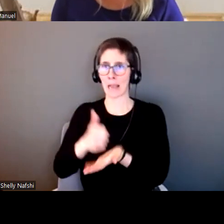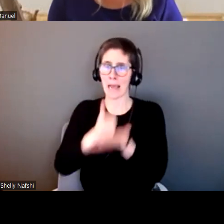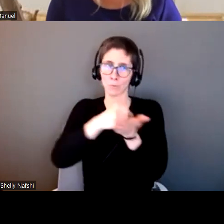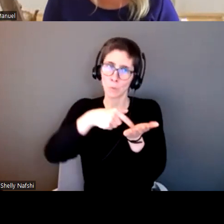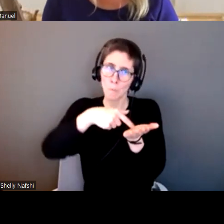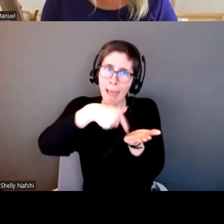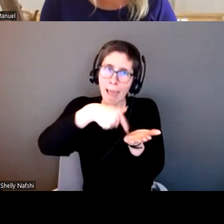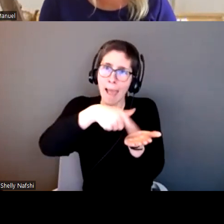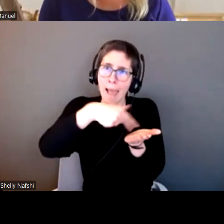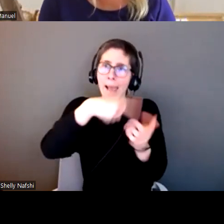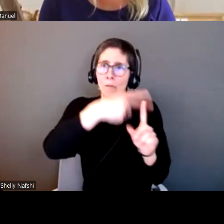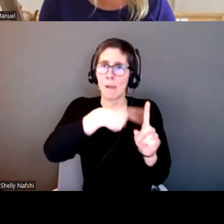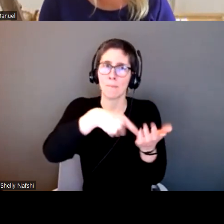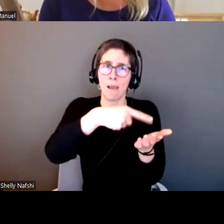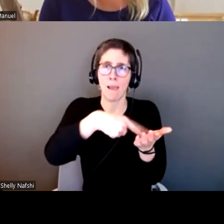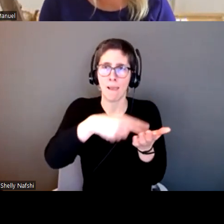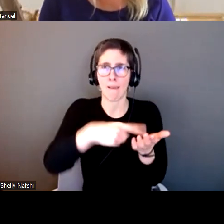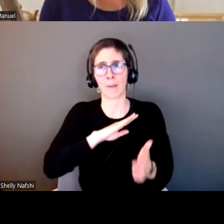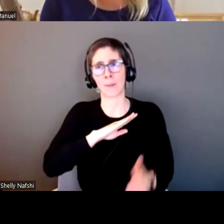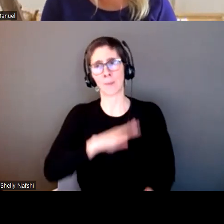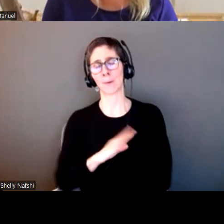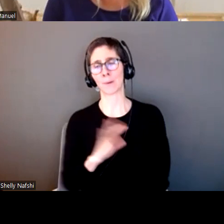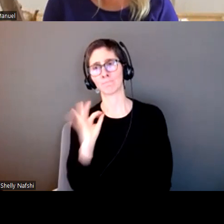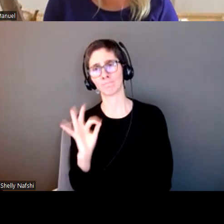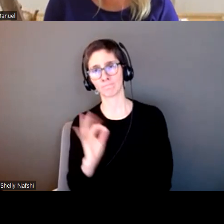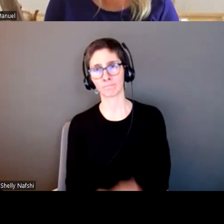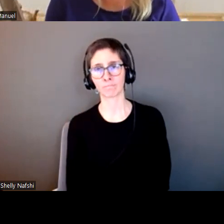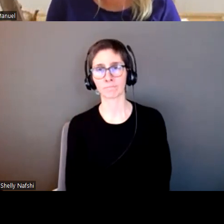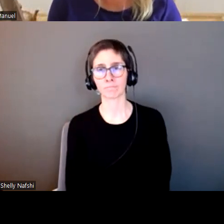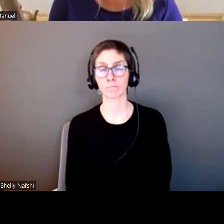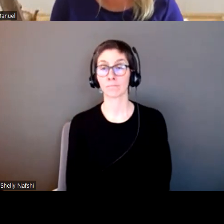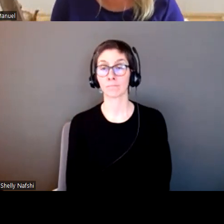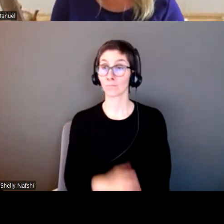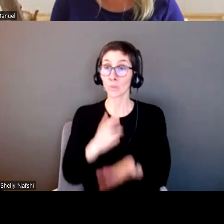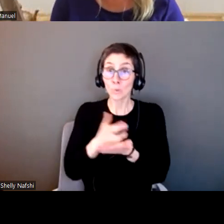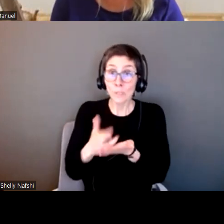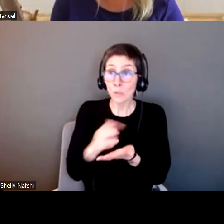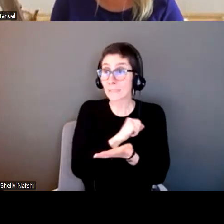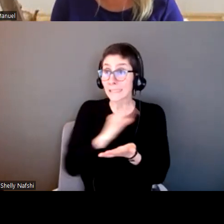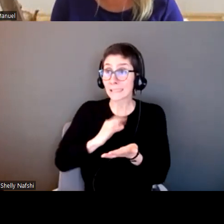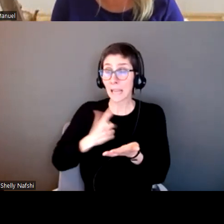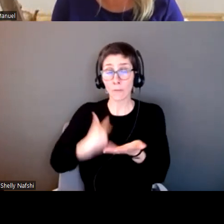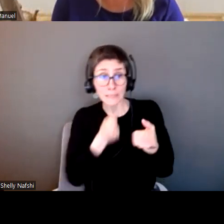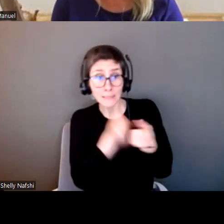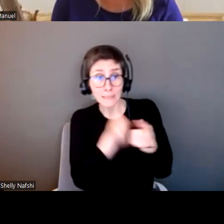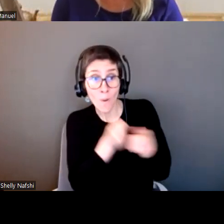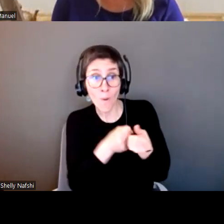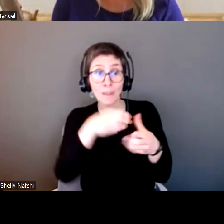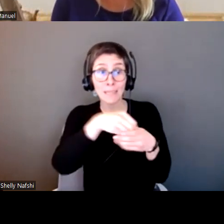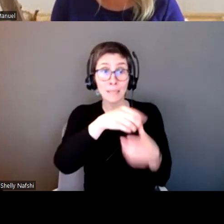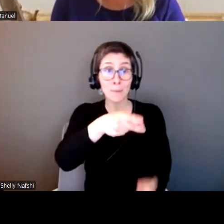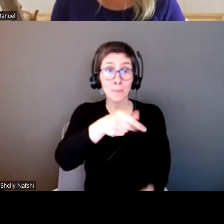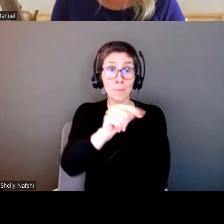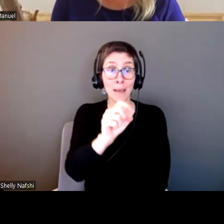month for Pat's Place. The staffing resource supports that we put into Pat's Place come from our seniors